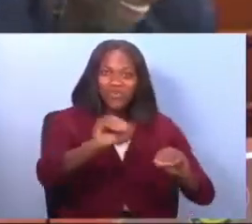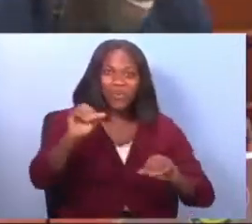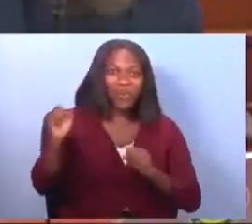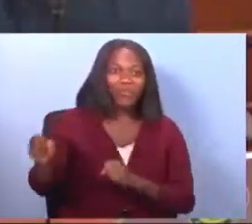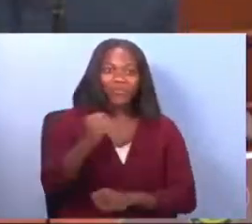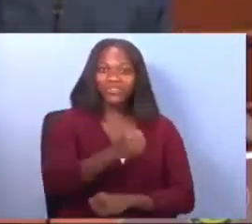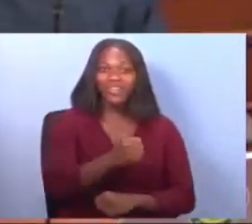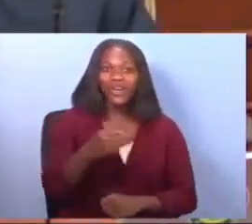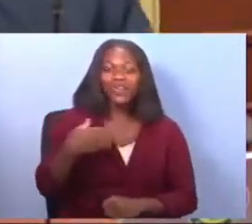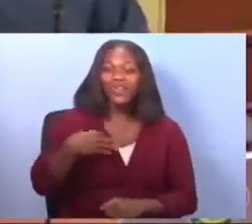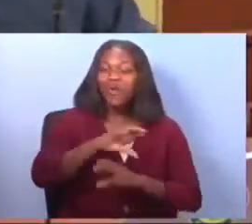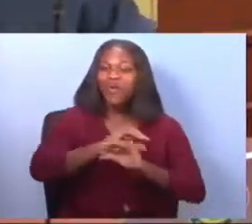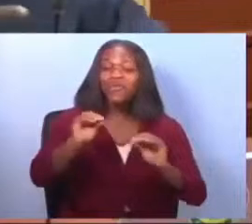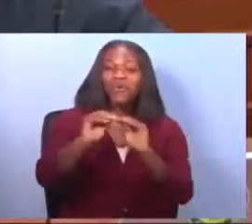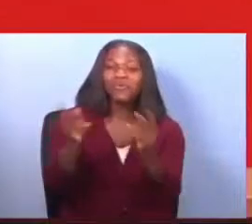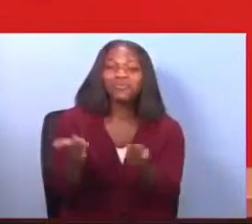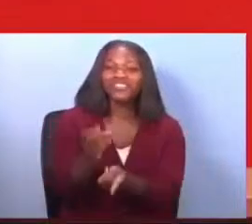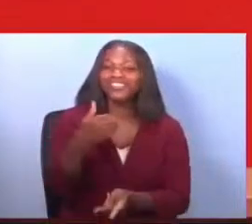Honorable Leader.